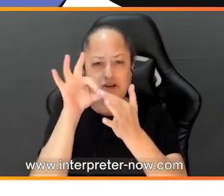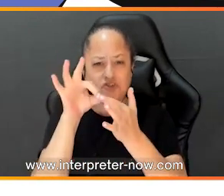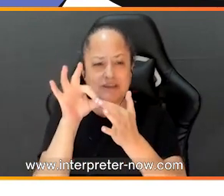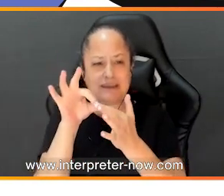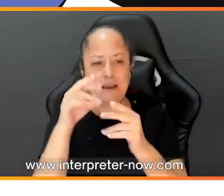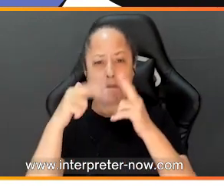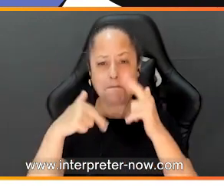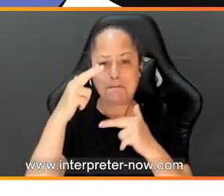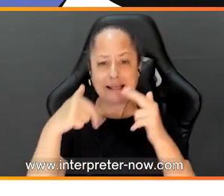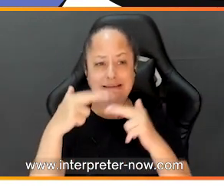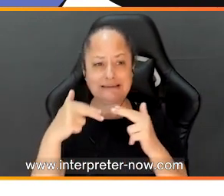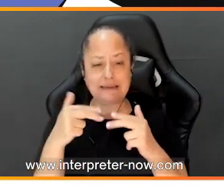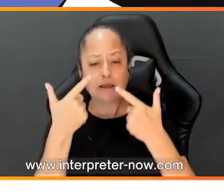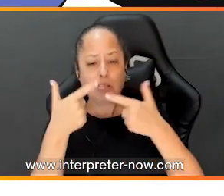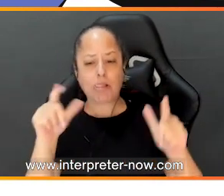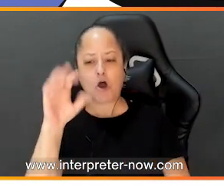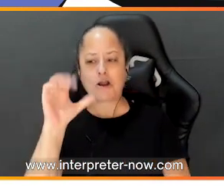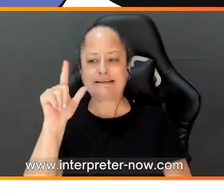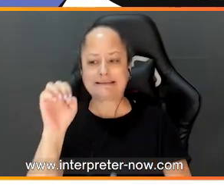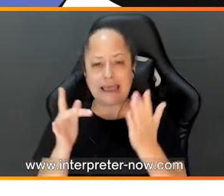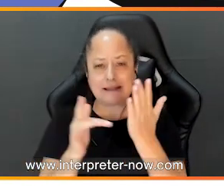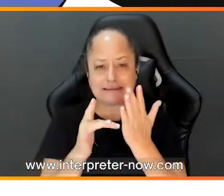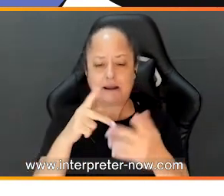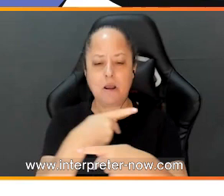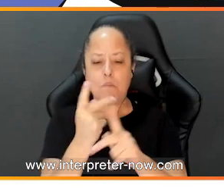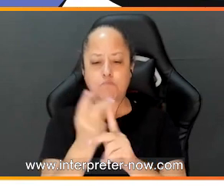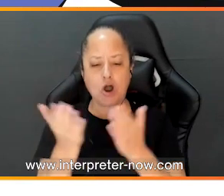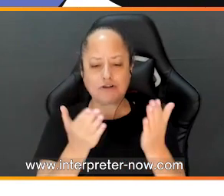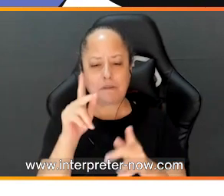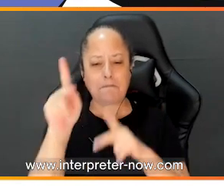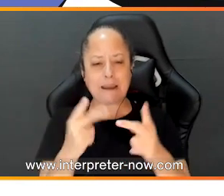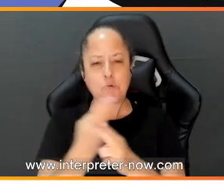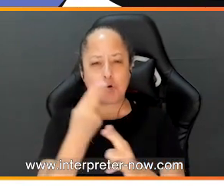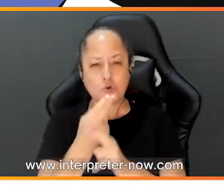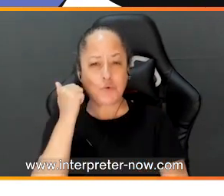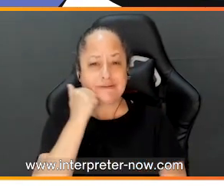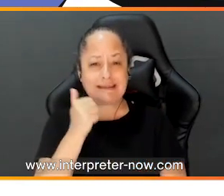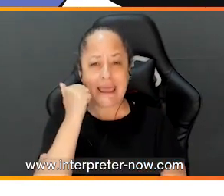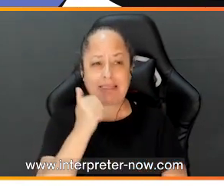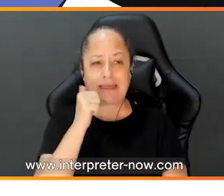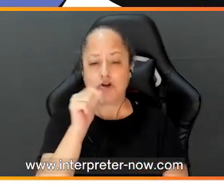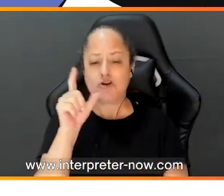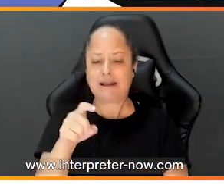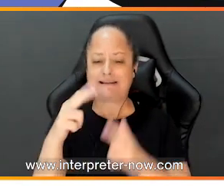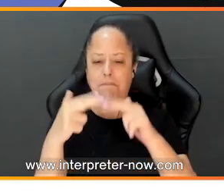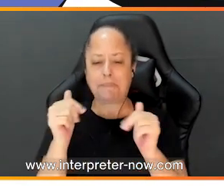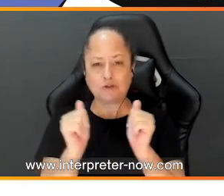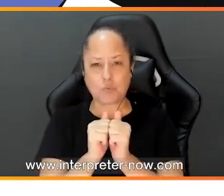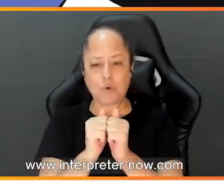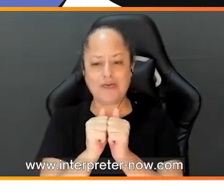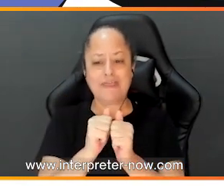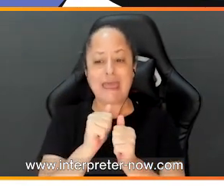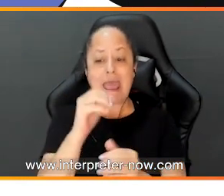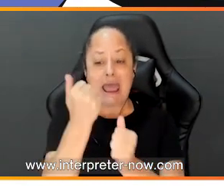how can we start to make change in the world, especially when it comes to building large-scale technology and products and services that people use on a